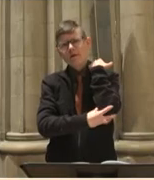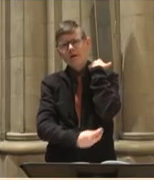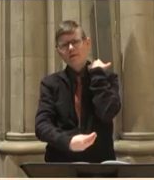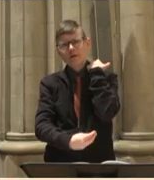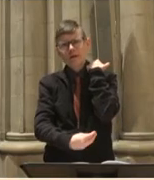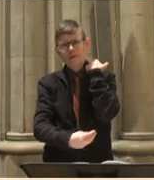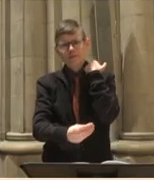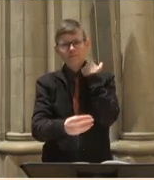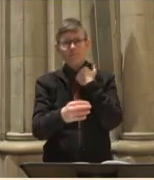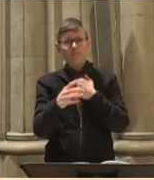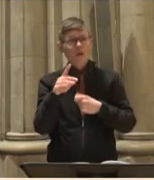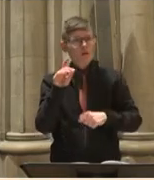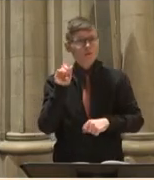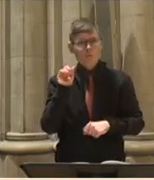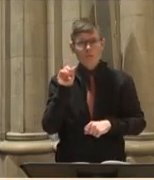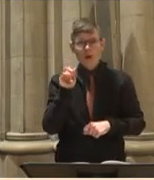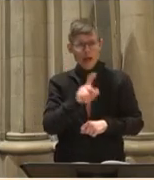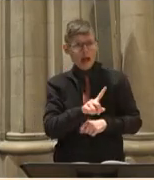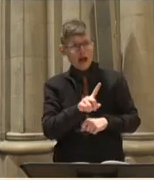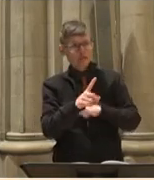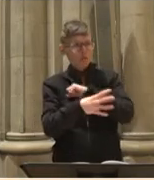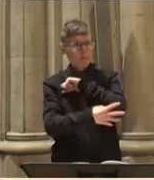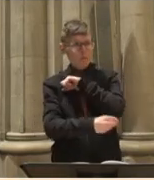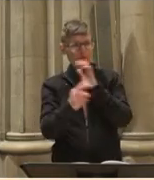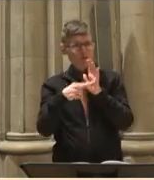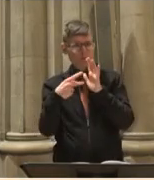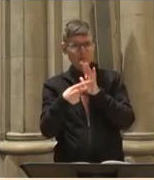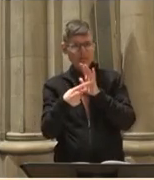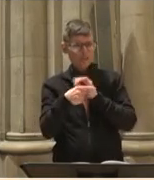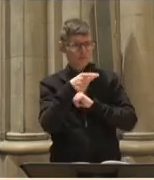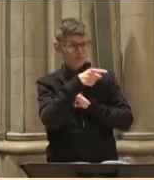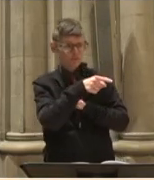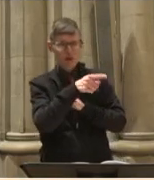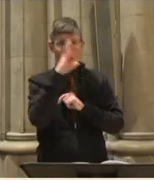what poverty meant to him, one little boy said,